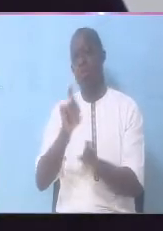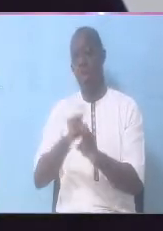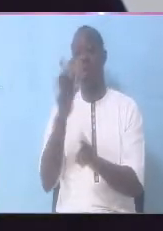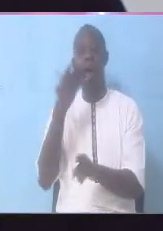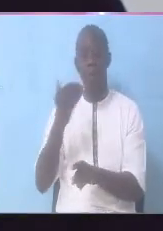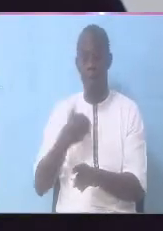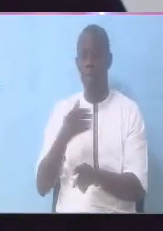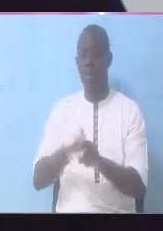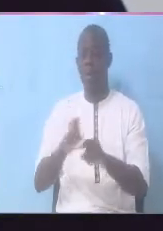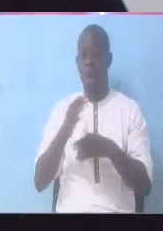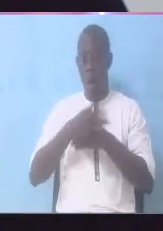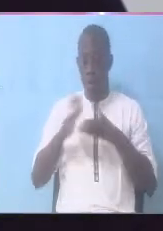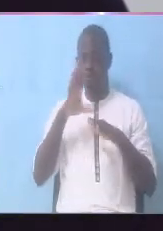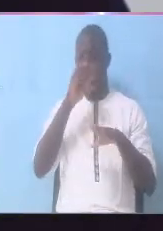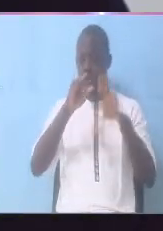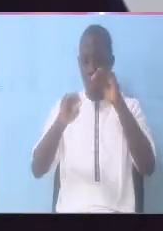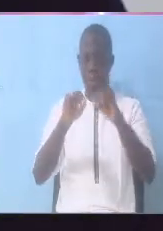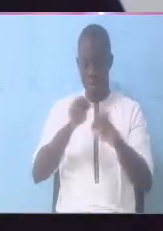Video